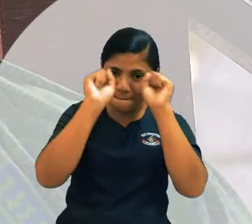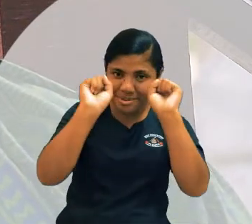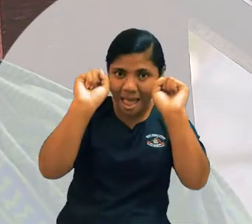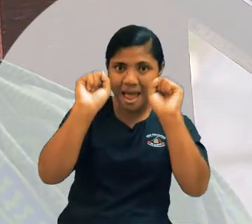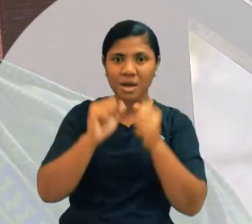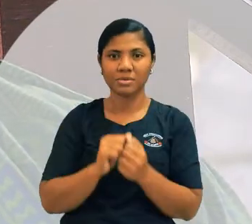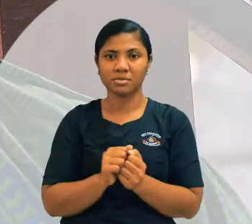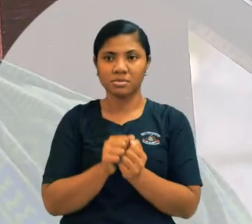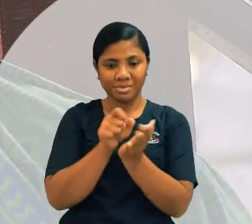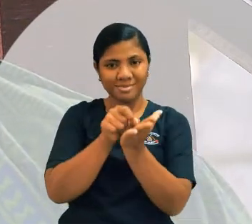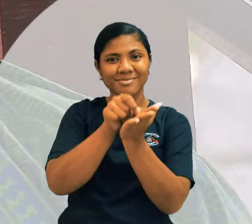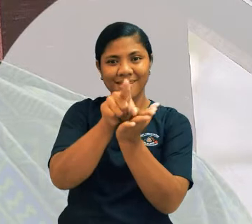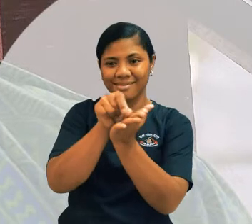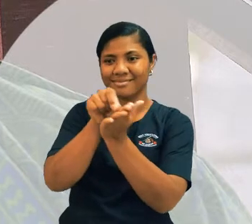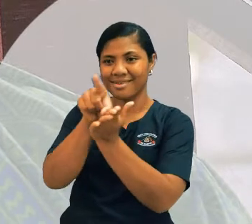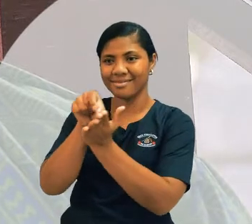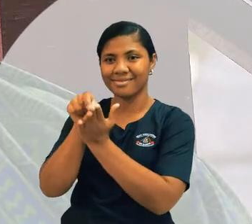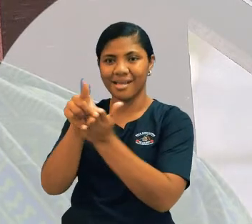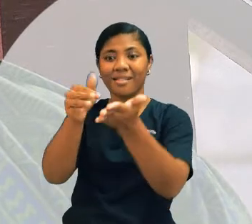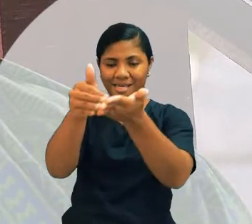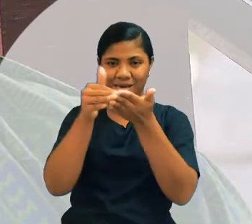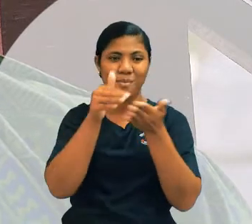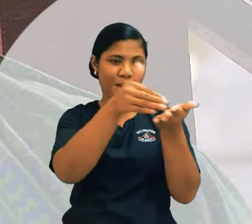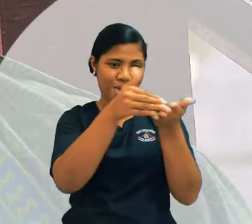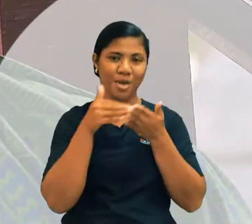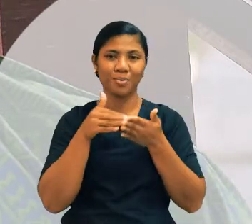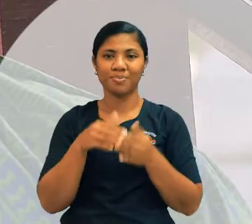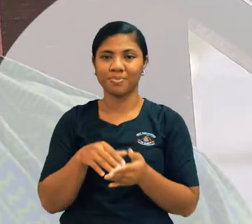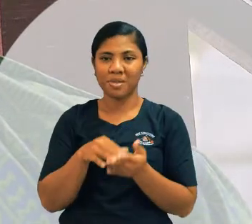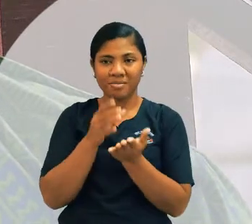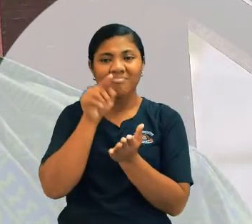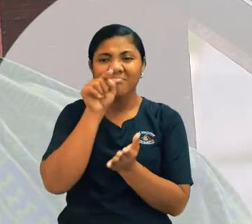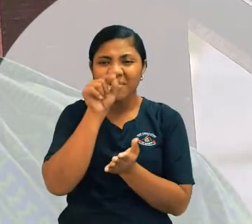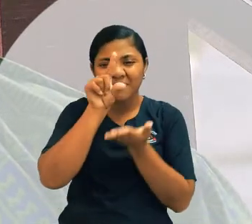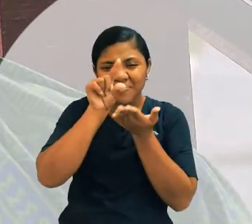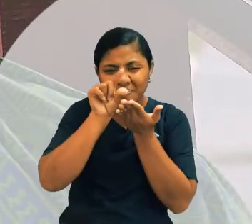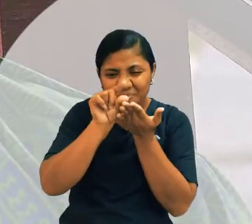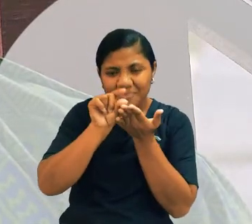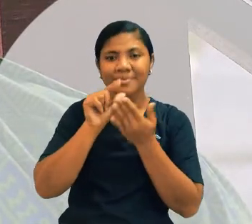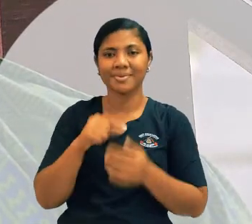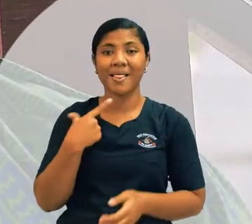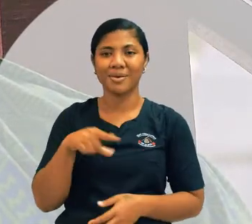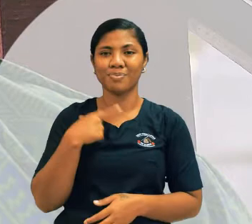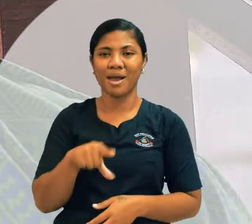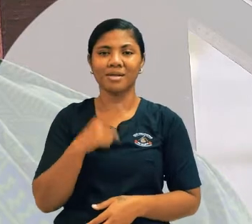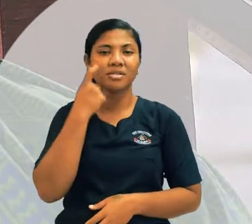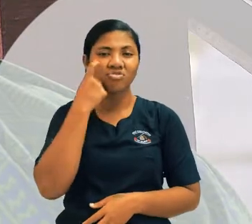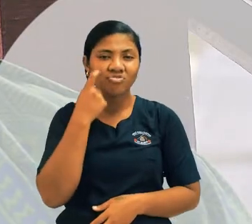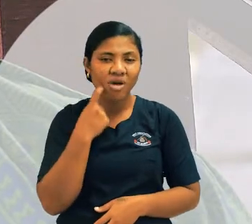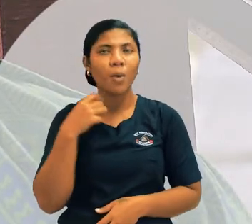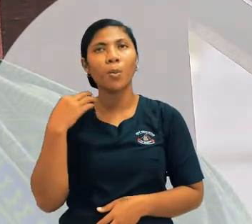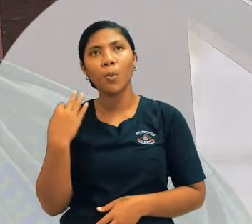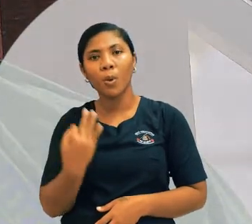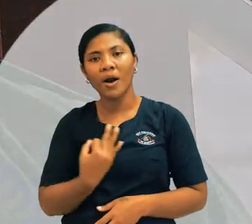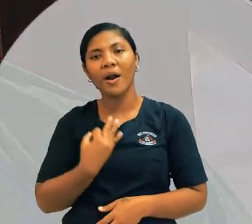koe a inga luenga ia o le afia ngakele ngau ia ile fa ma ile or ko na vais ile nga ta to tono nga lu ya fa pe